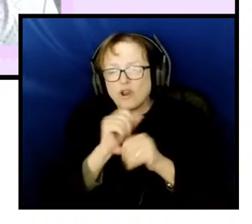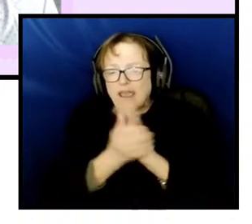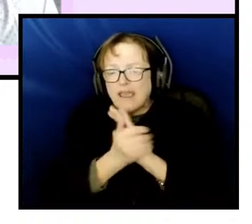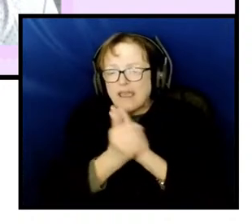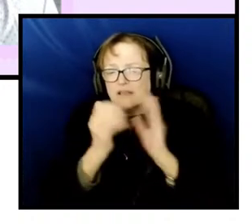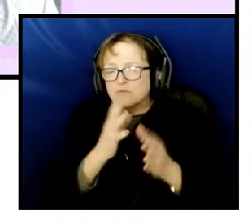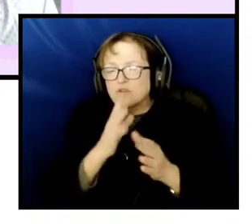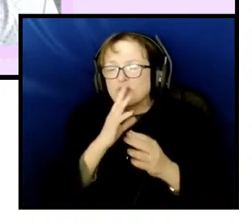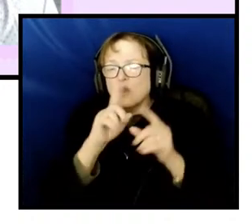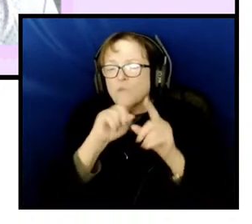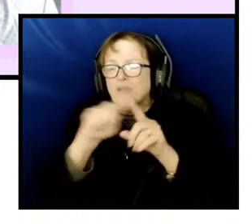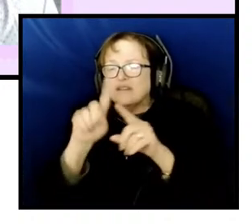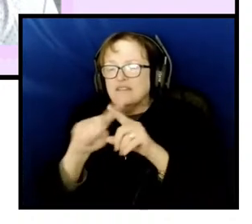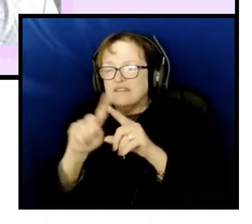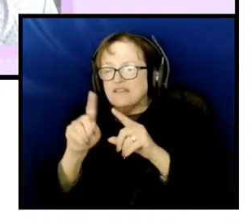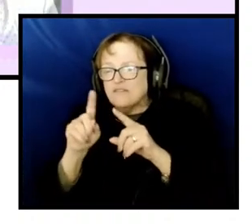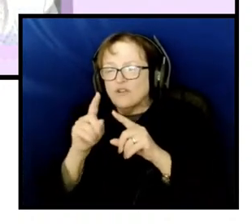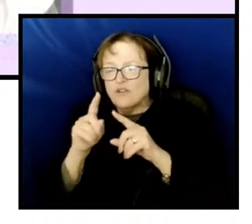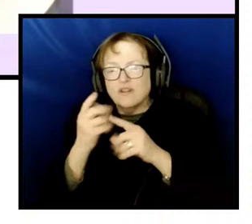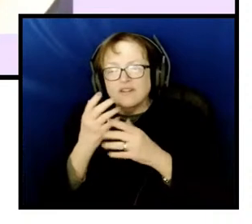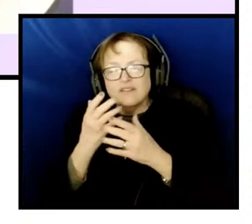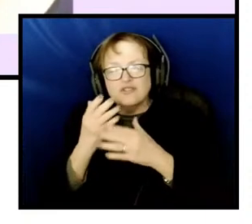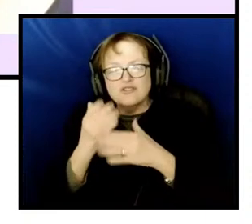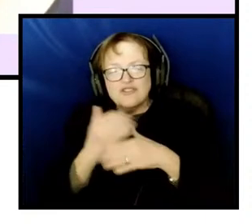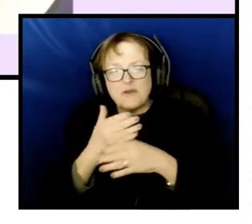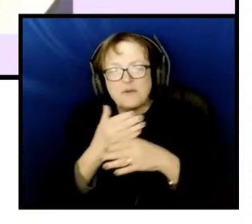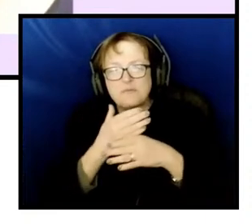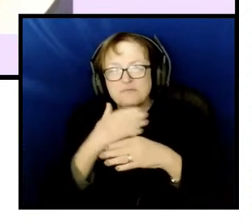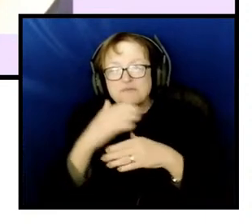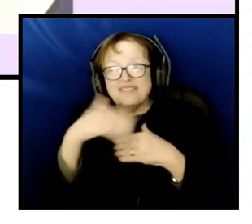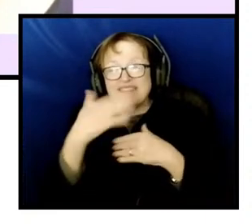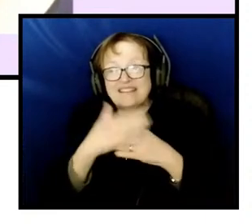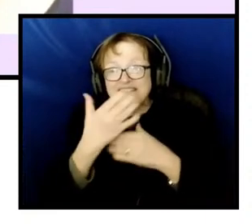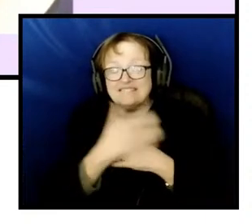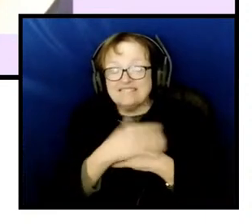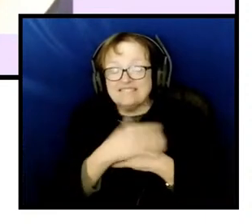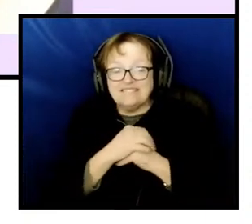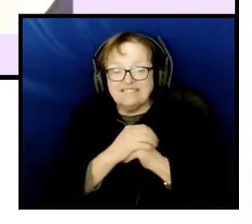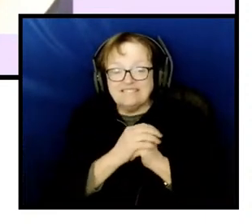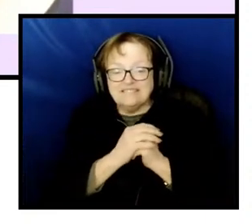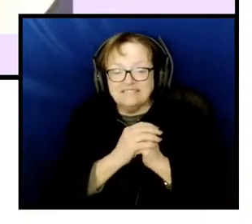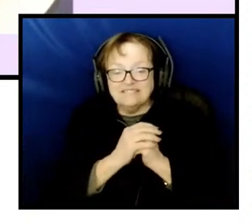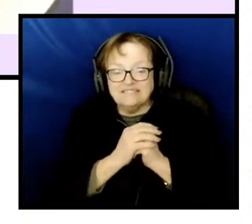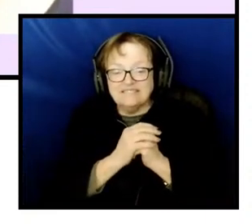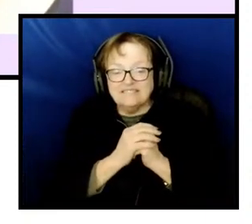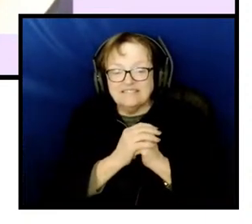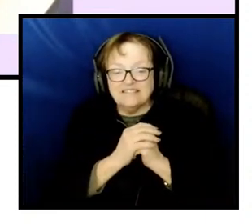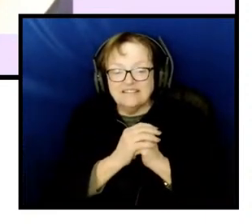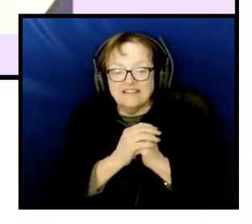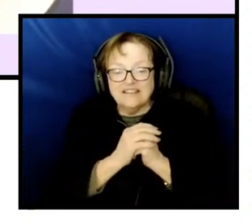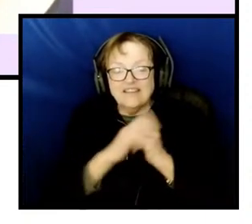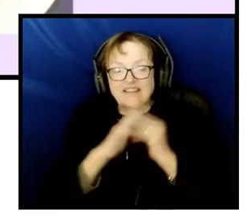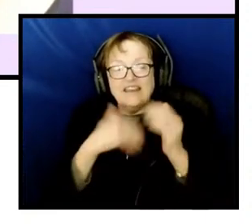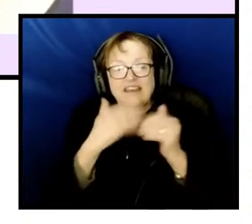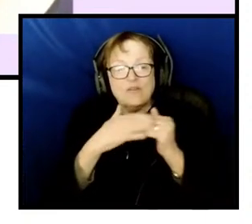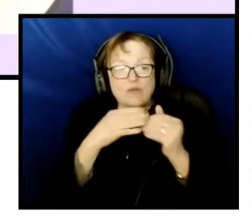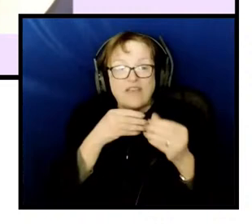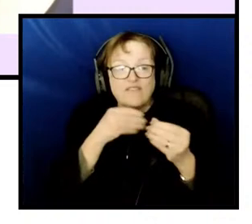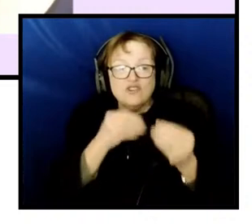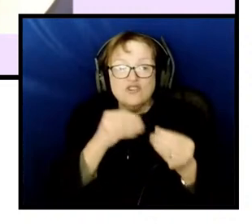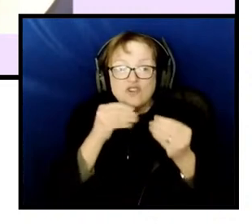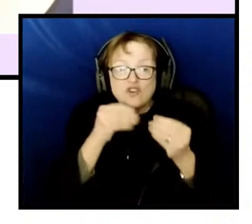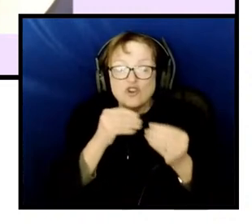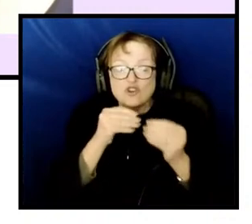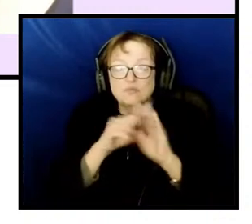beautiful stuff they have to share. Next slide, please. We also have nourishment videos. So